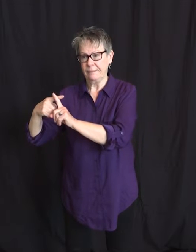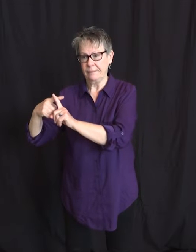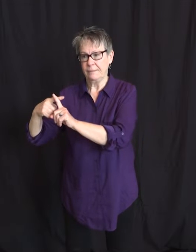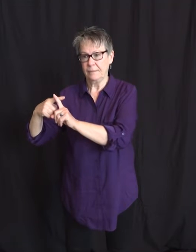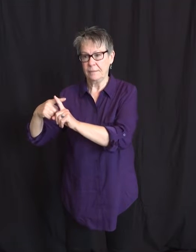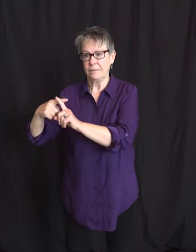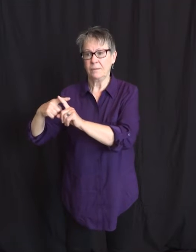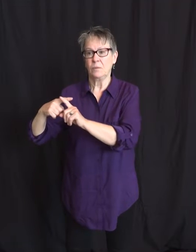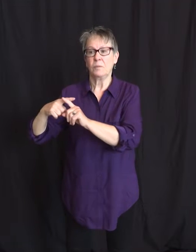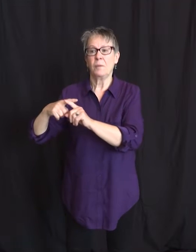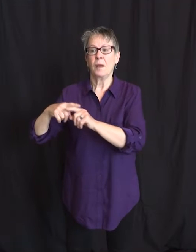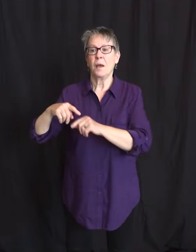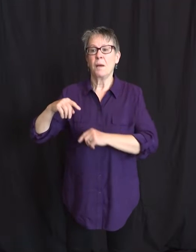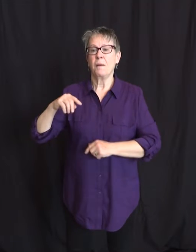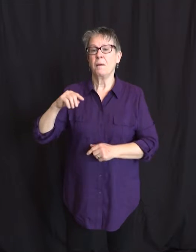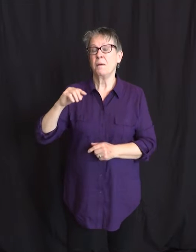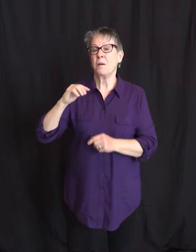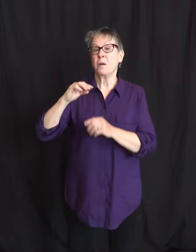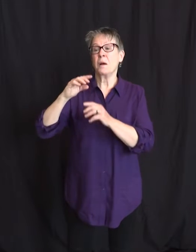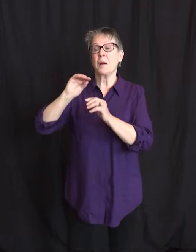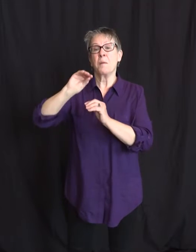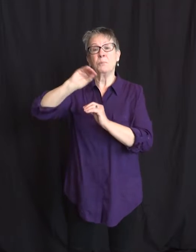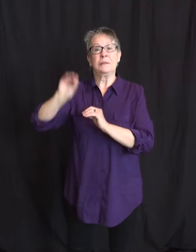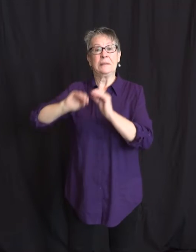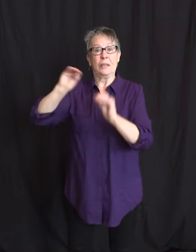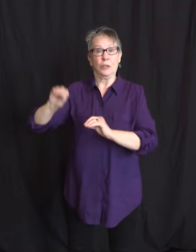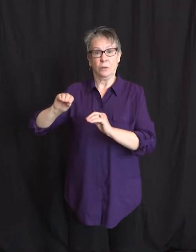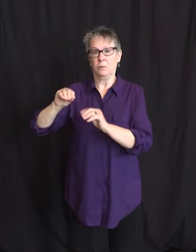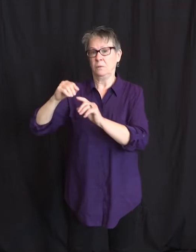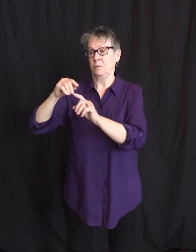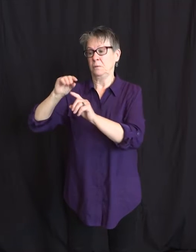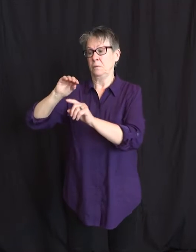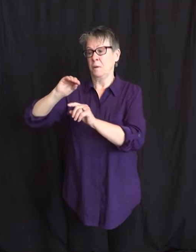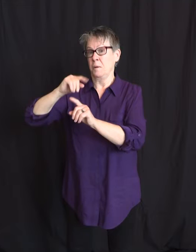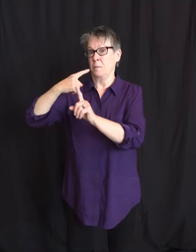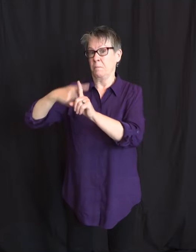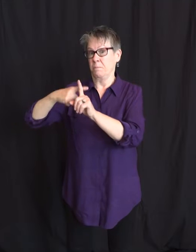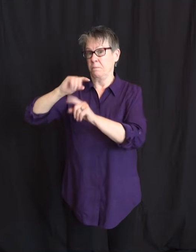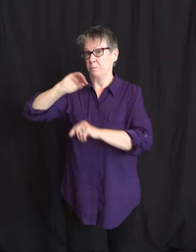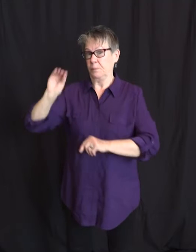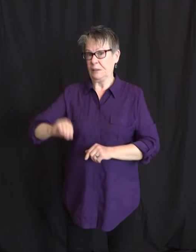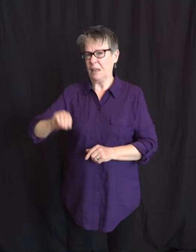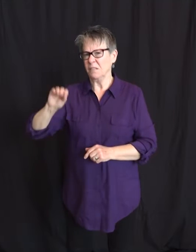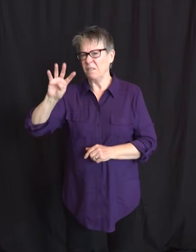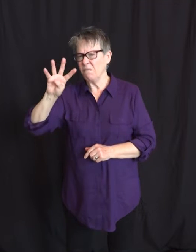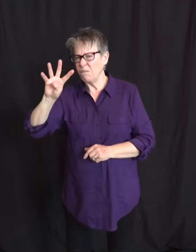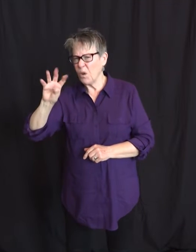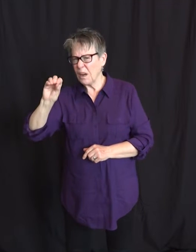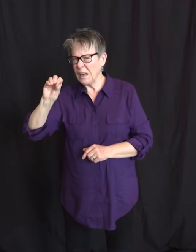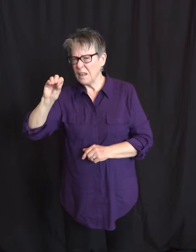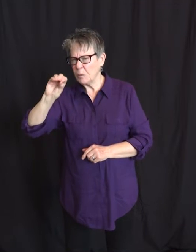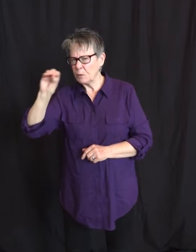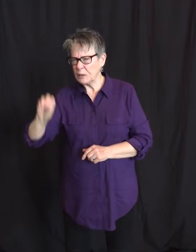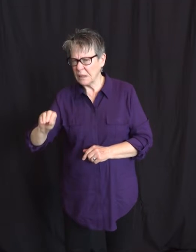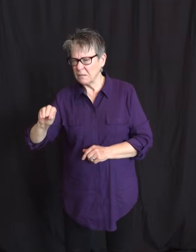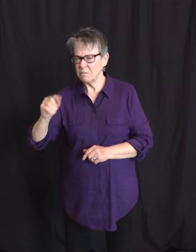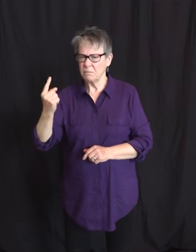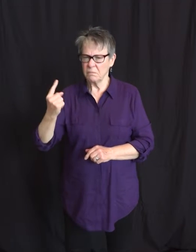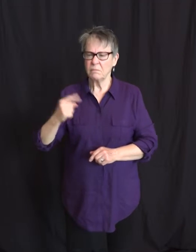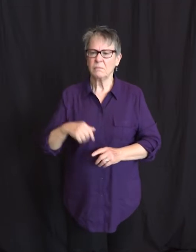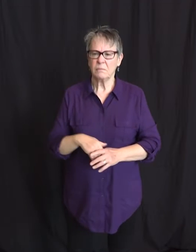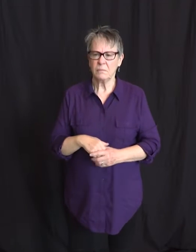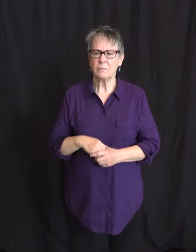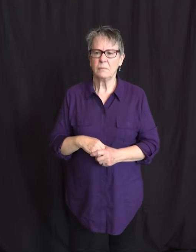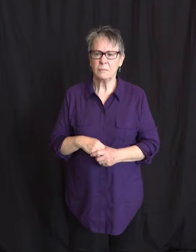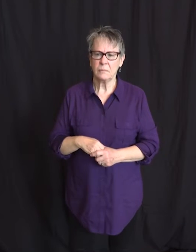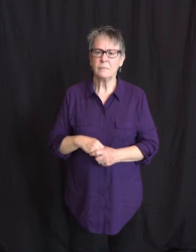rate of 43%. That ends my report. Stay connected, stay safe, and stay healthy.